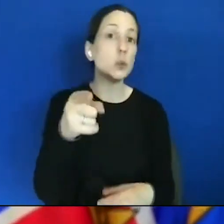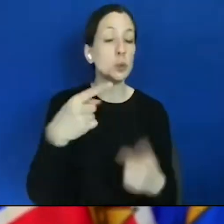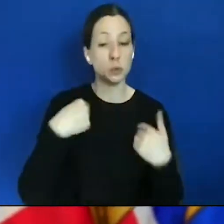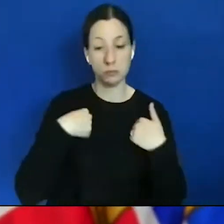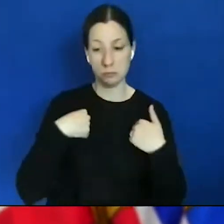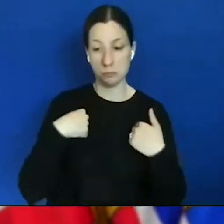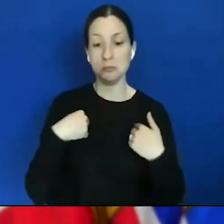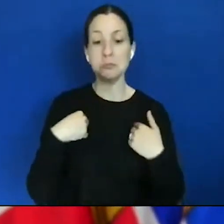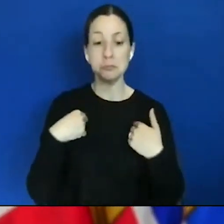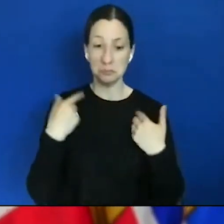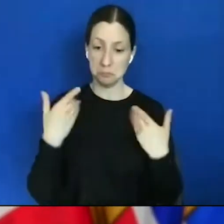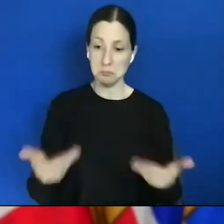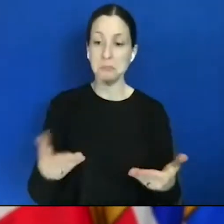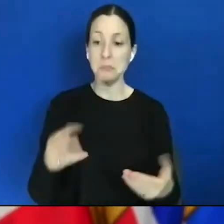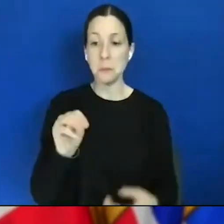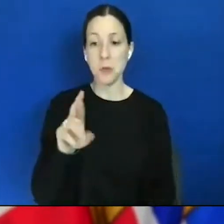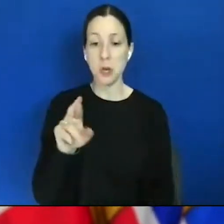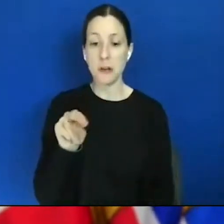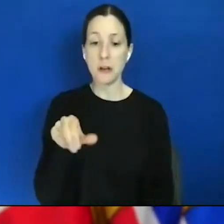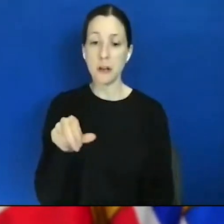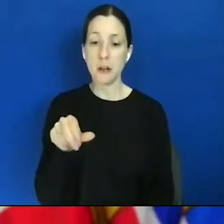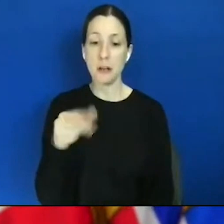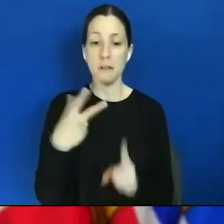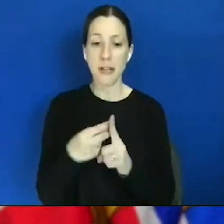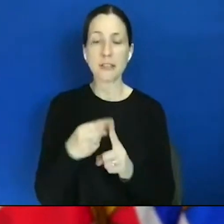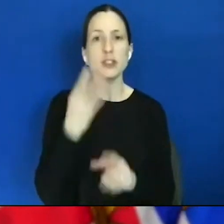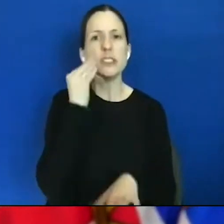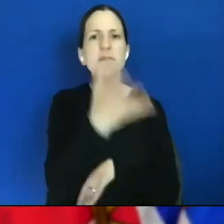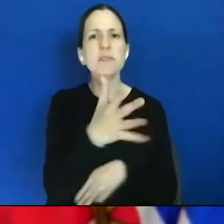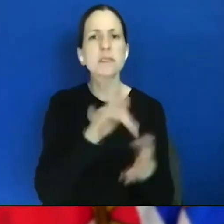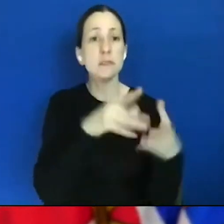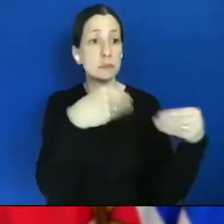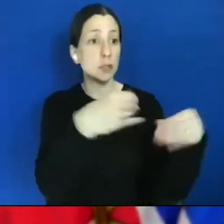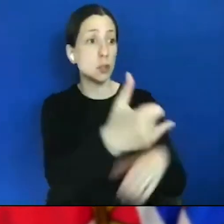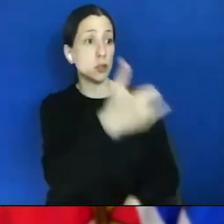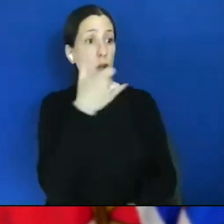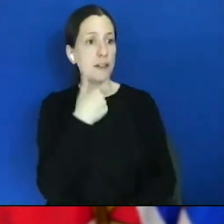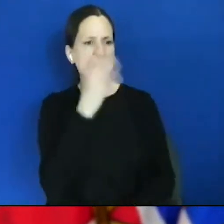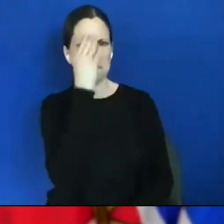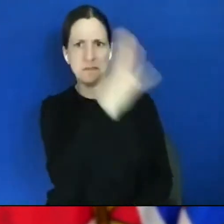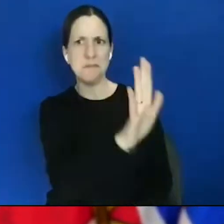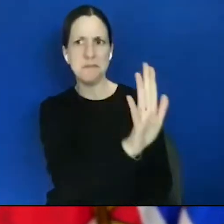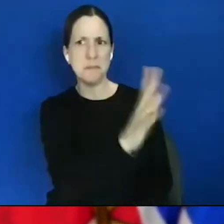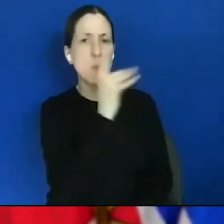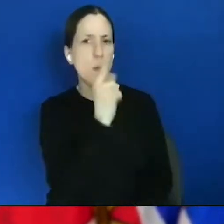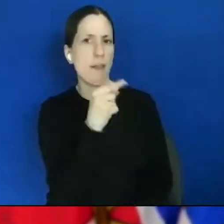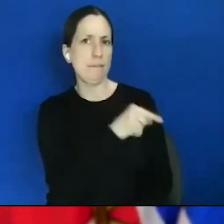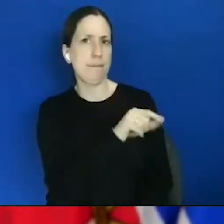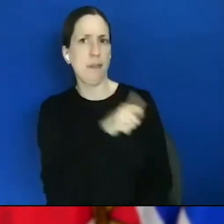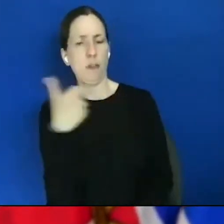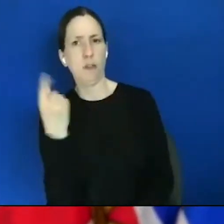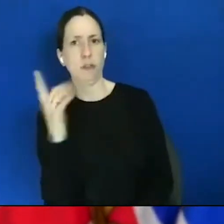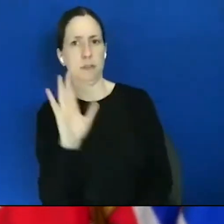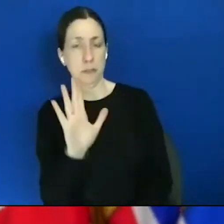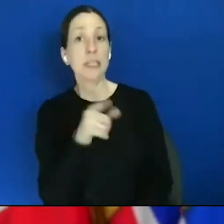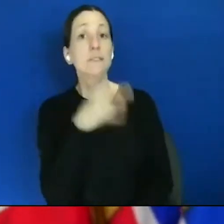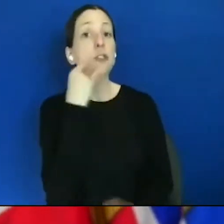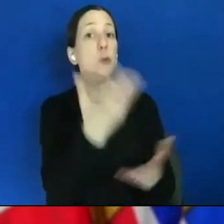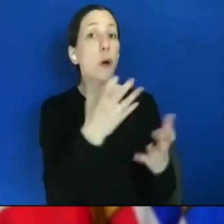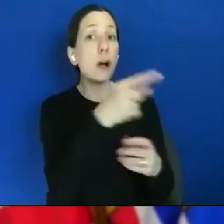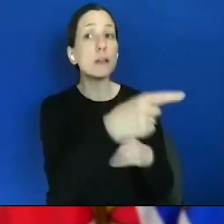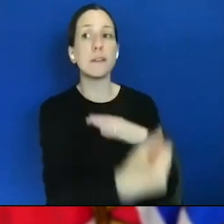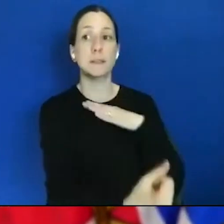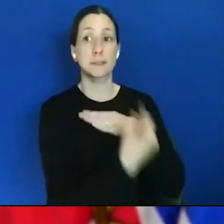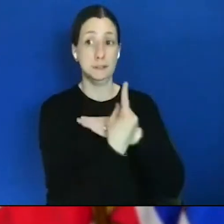have decided that you want to take an mRNA vaccine, you can just let them know. If you want to take the mRNA vaccine, then you book